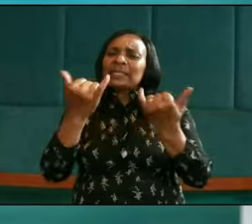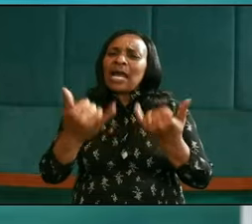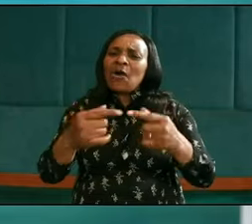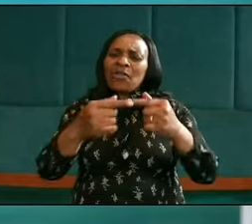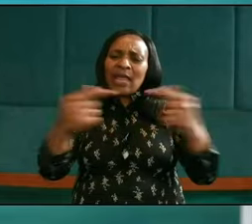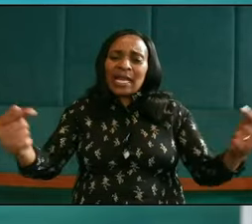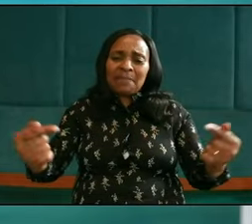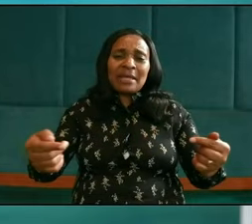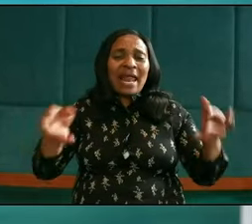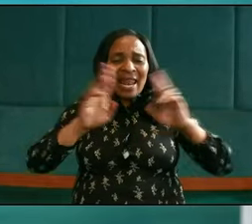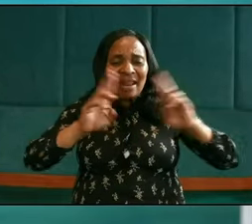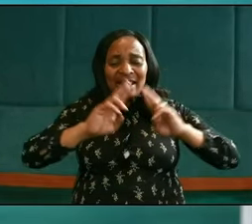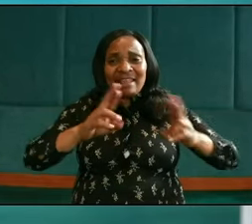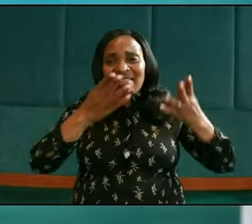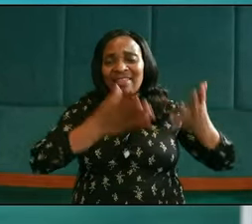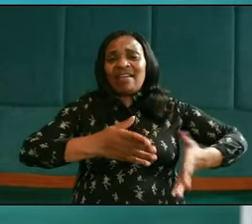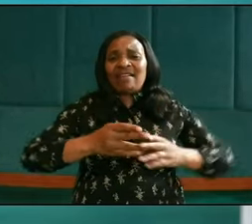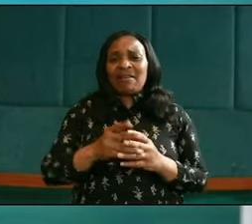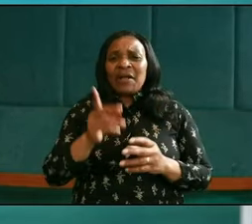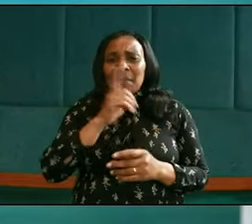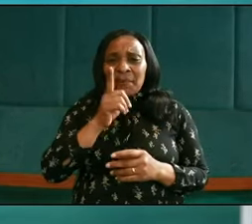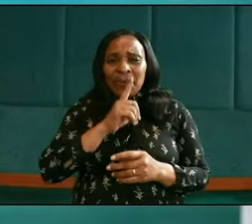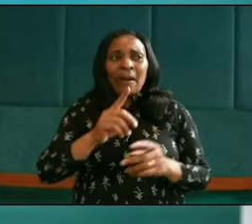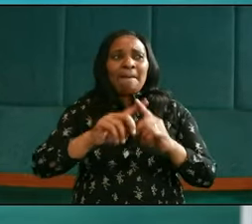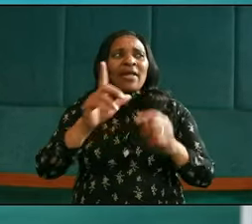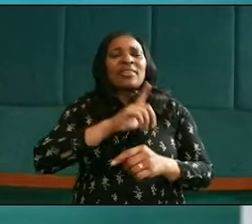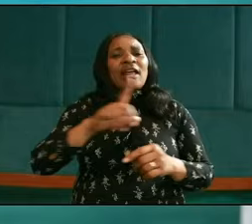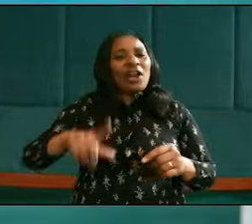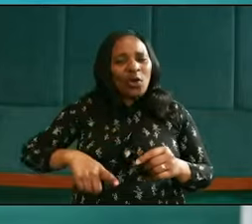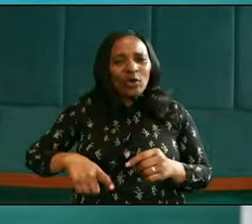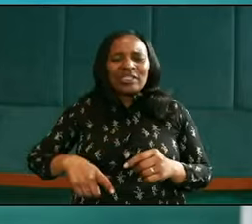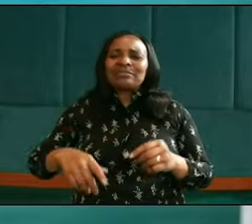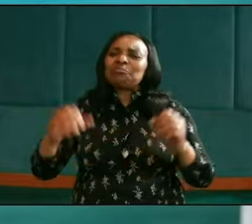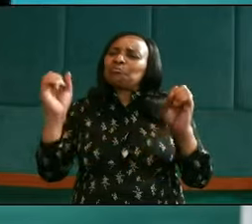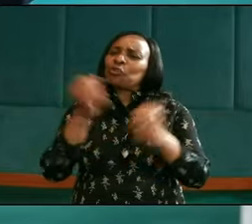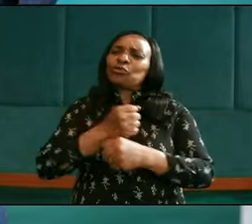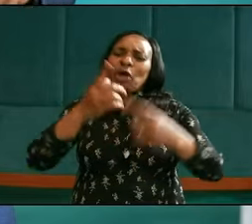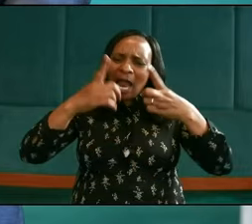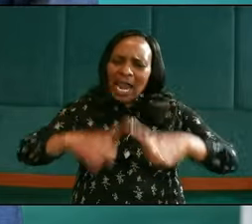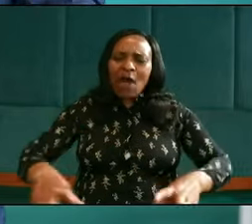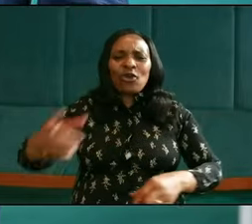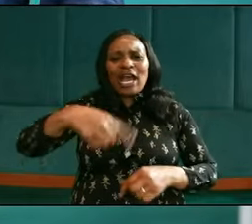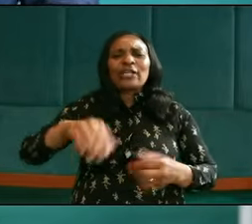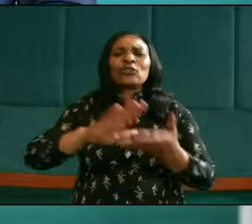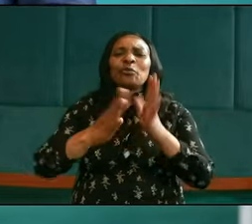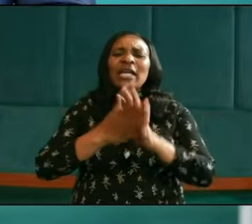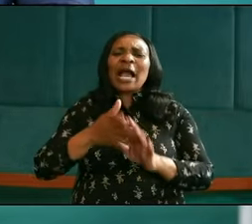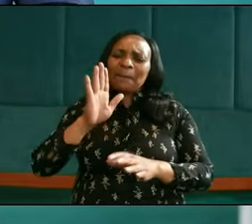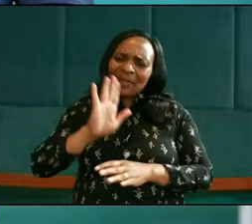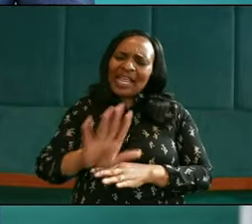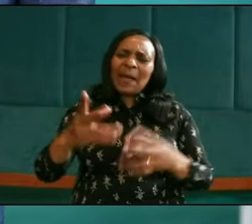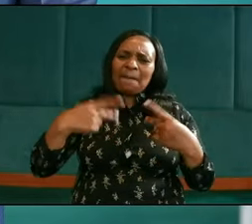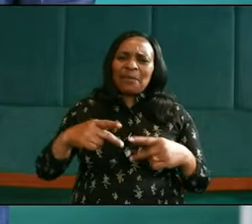is ready and prepared, but the Lord has not allowed us to be a prey to their teeth